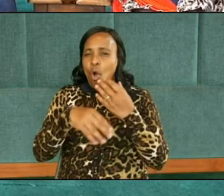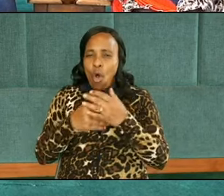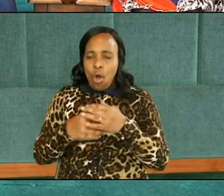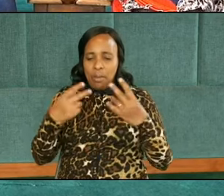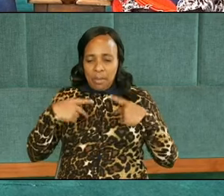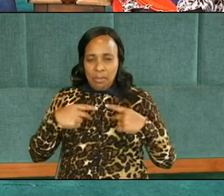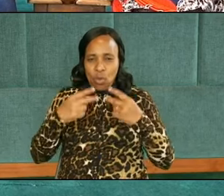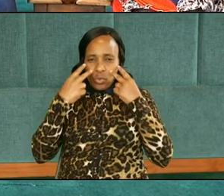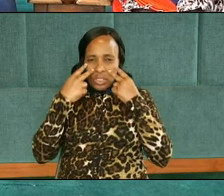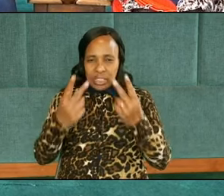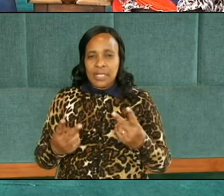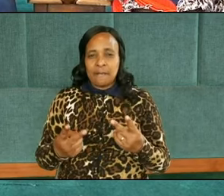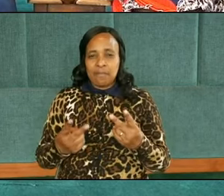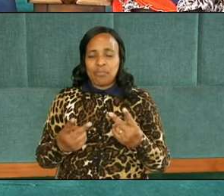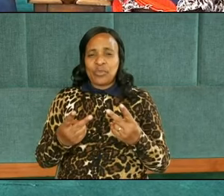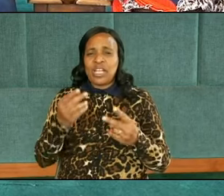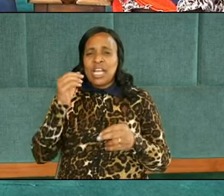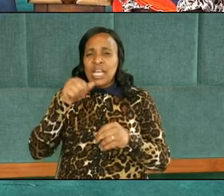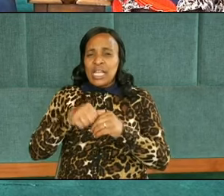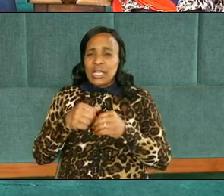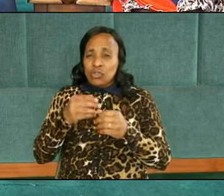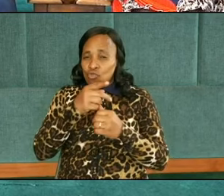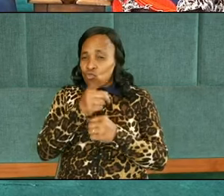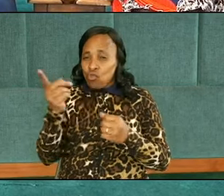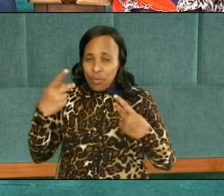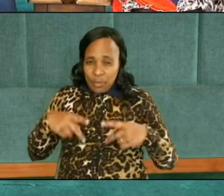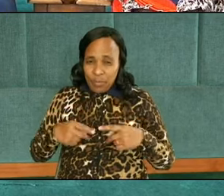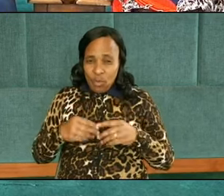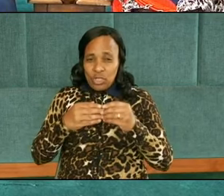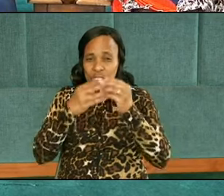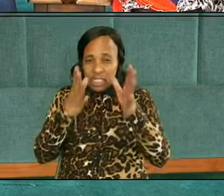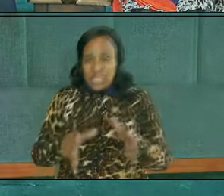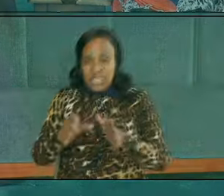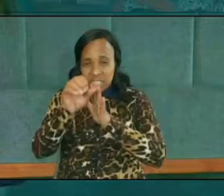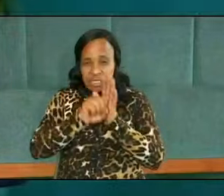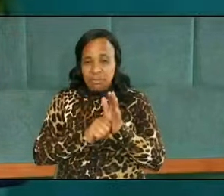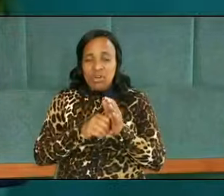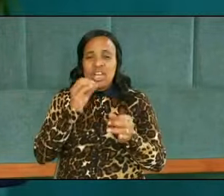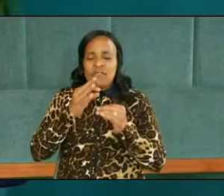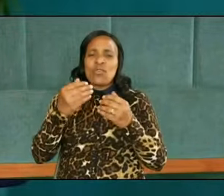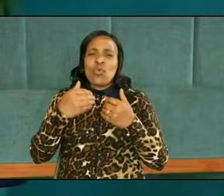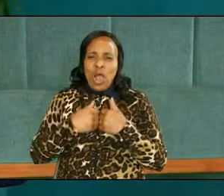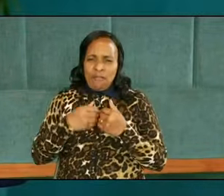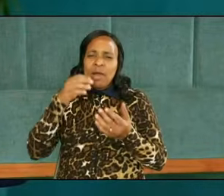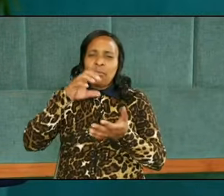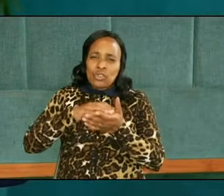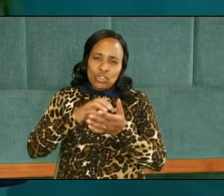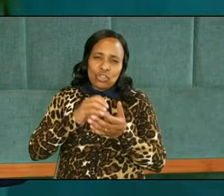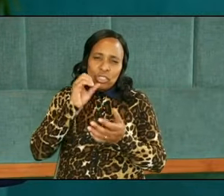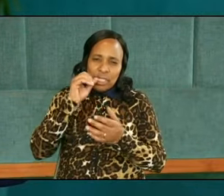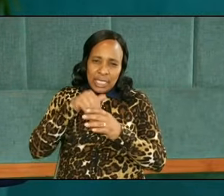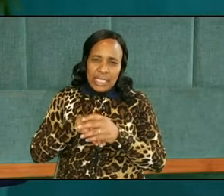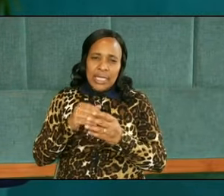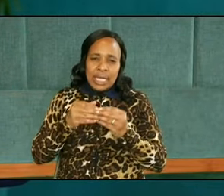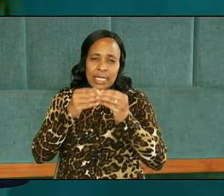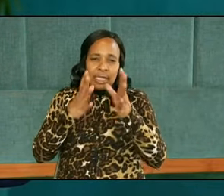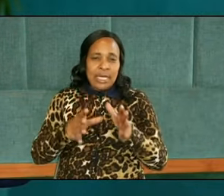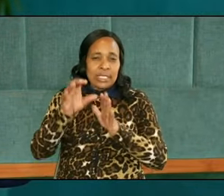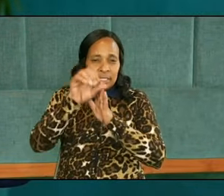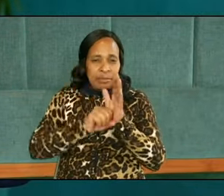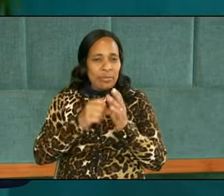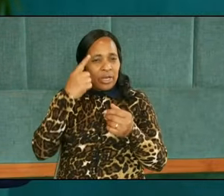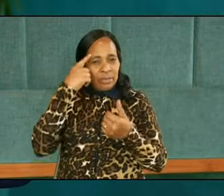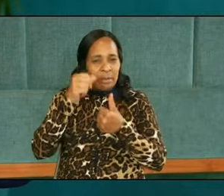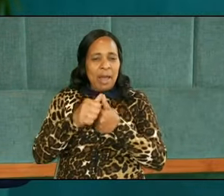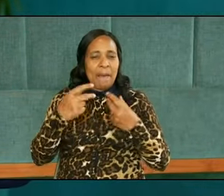So whenever you guys end up in leadership positions, even those who are watching, if you end up in a position of leadership, remember that